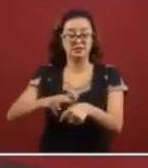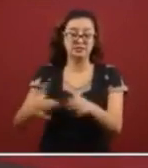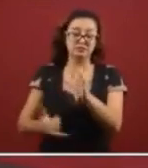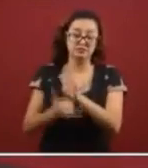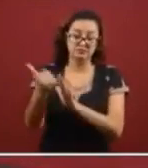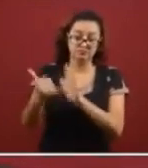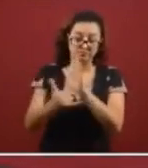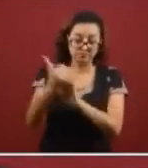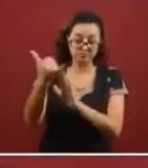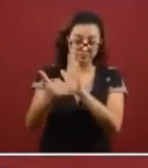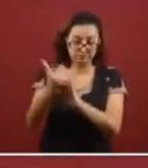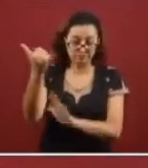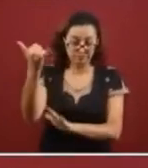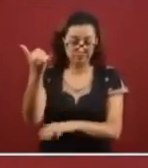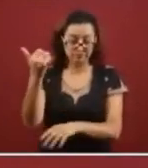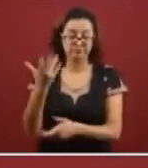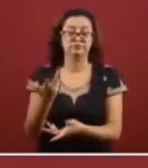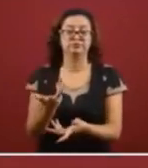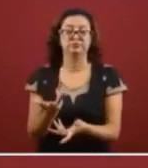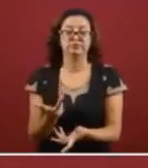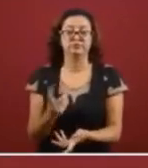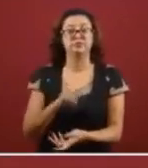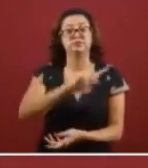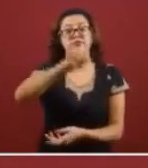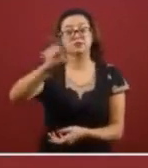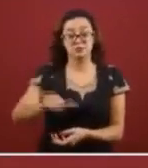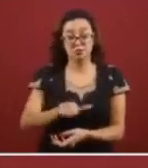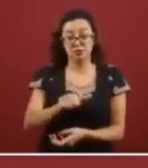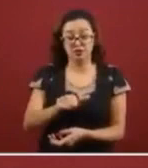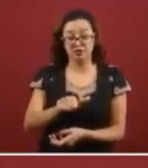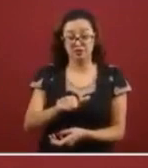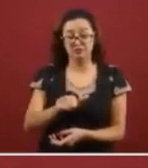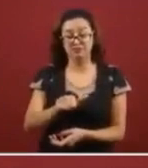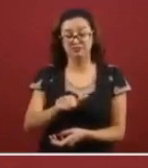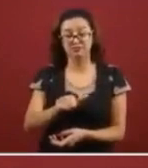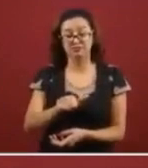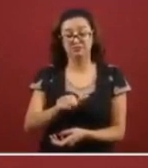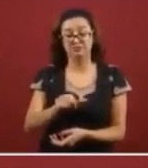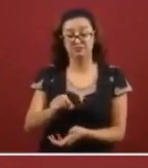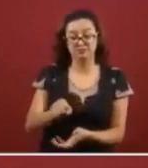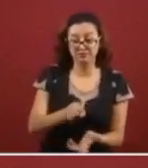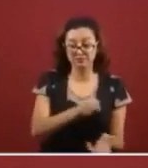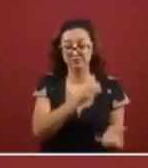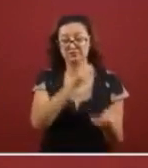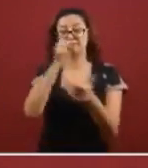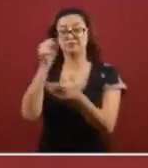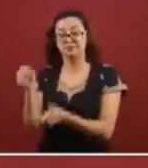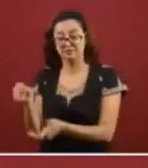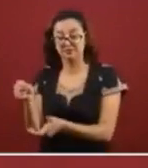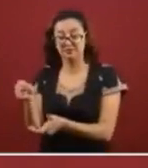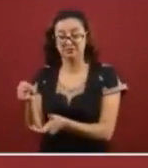and then it would be to Public Works. And from there,